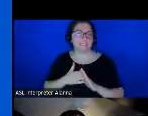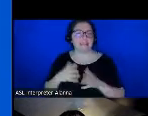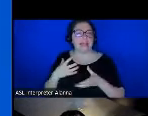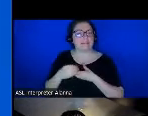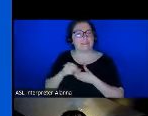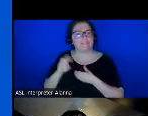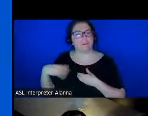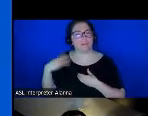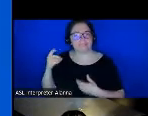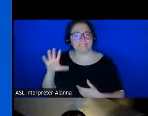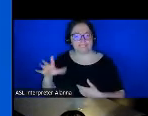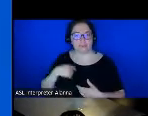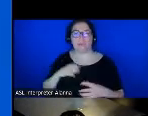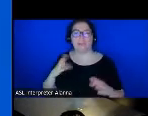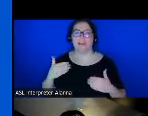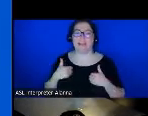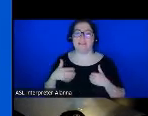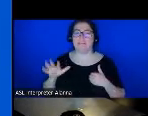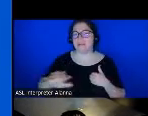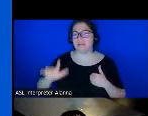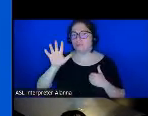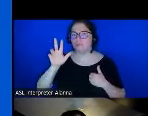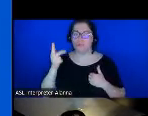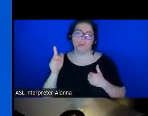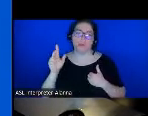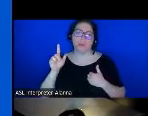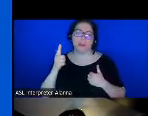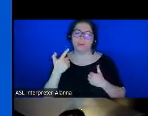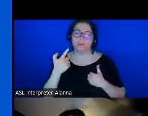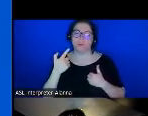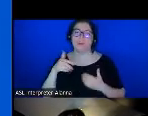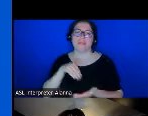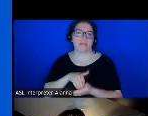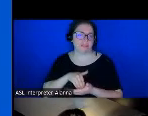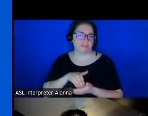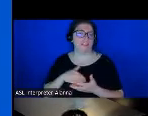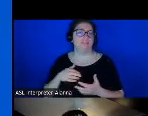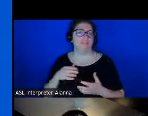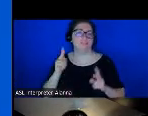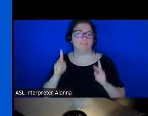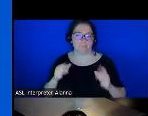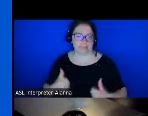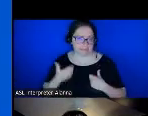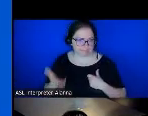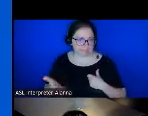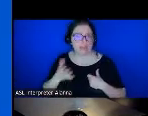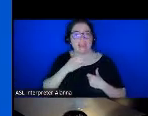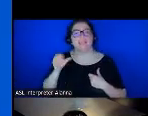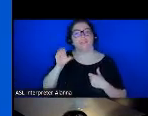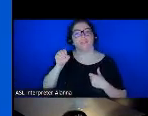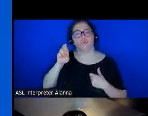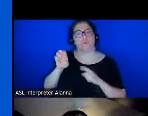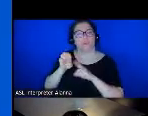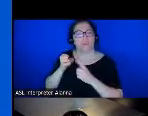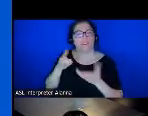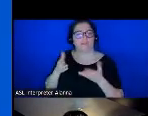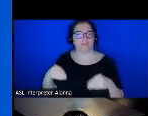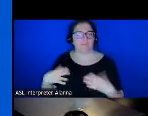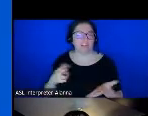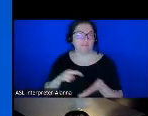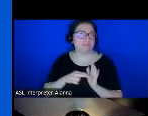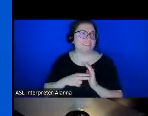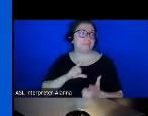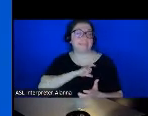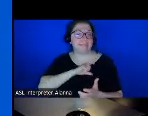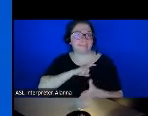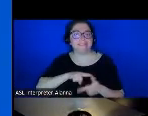we serve about 21,000 residents um and we serve four services so what does that mean that means police uh